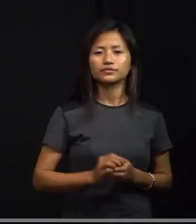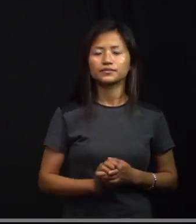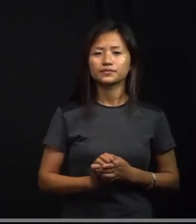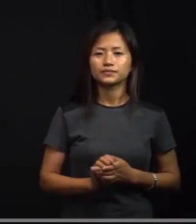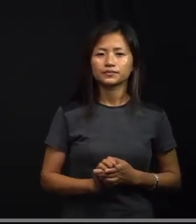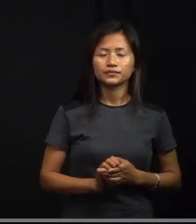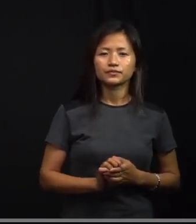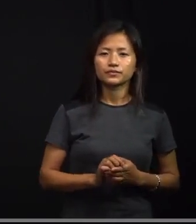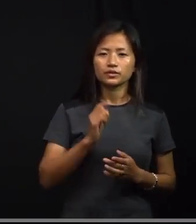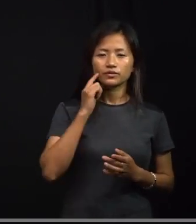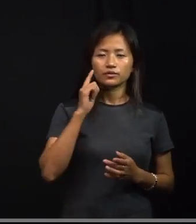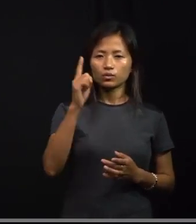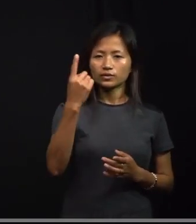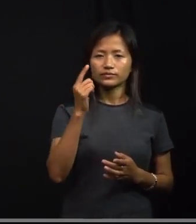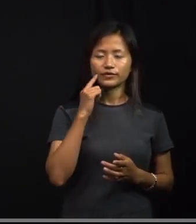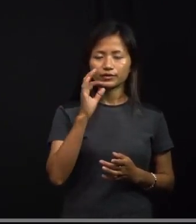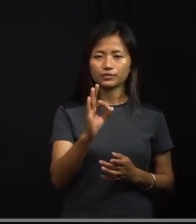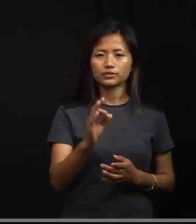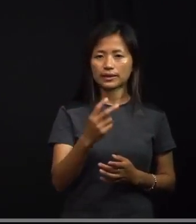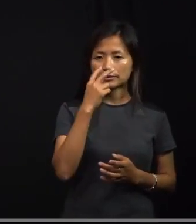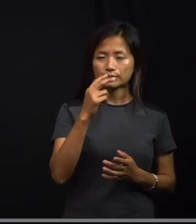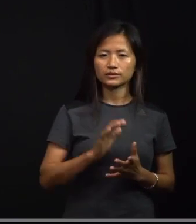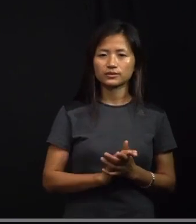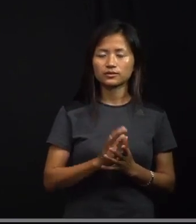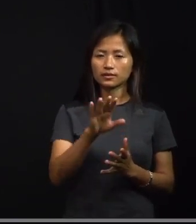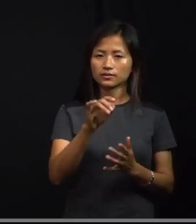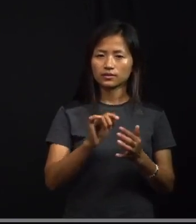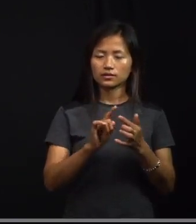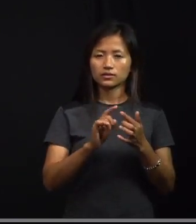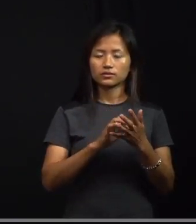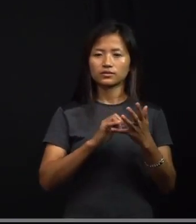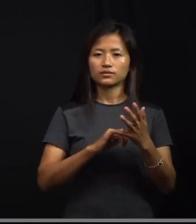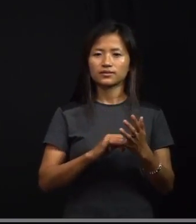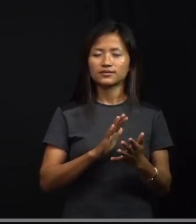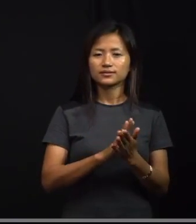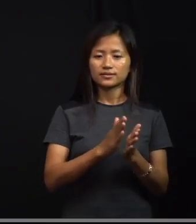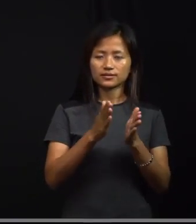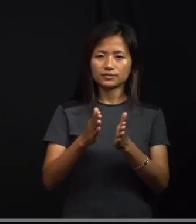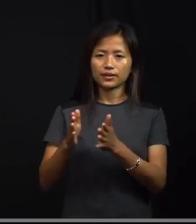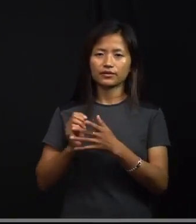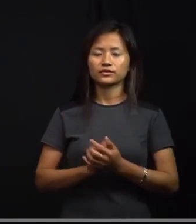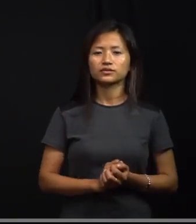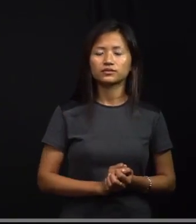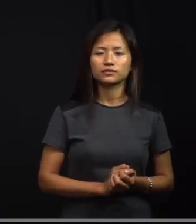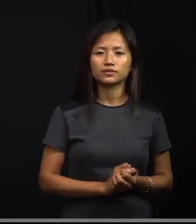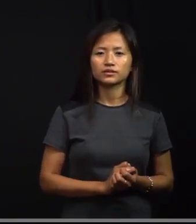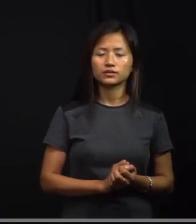that one very important aspect is that education is systematic.